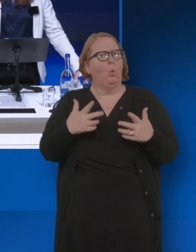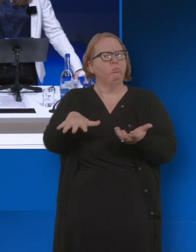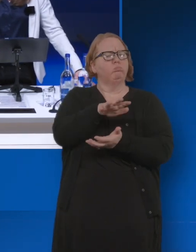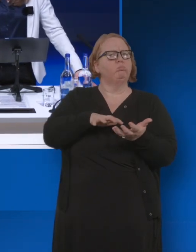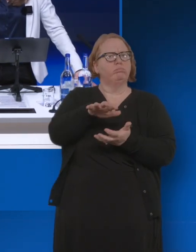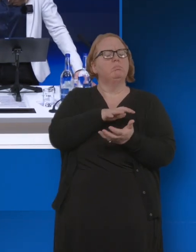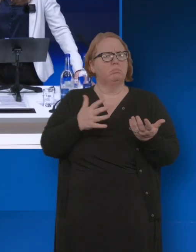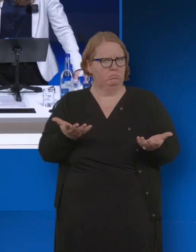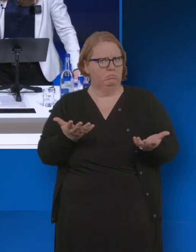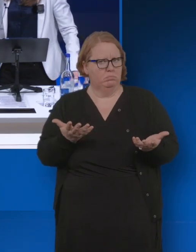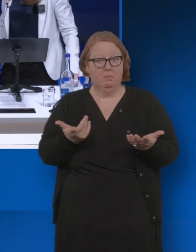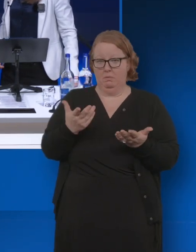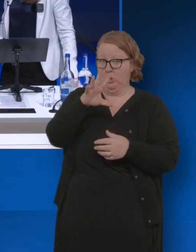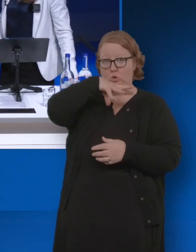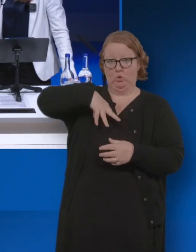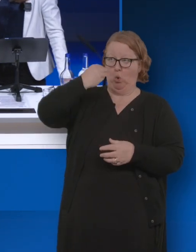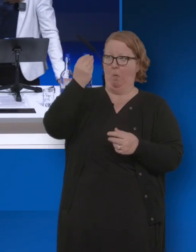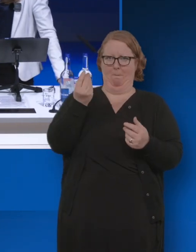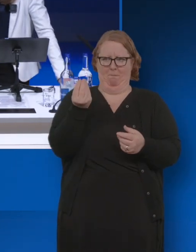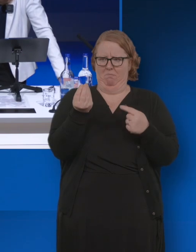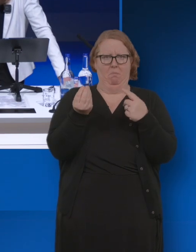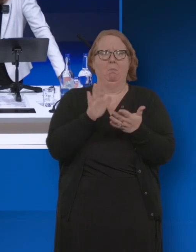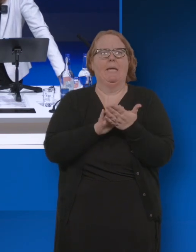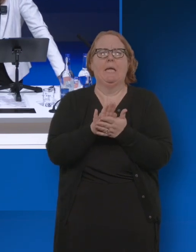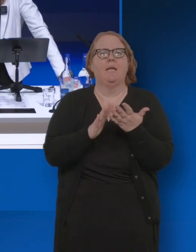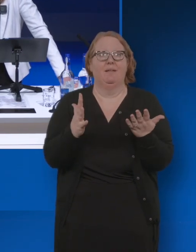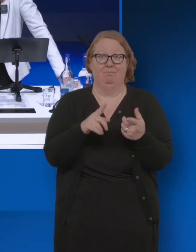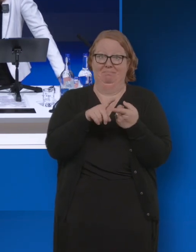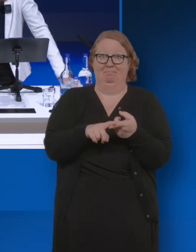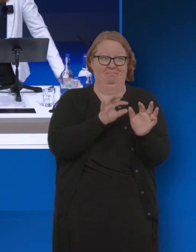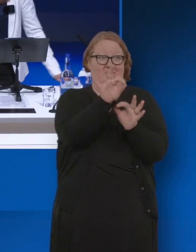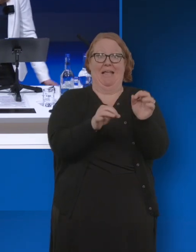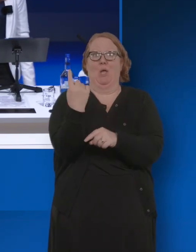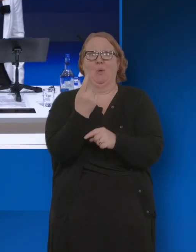slippery concept, and what you mean by soul depends who you ask.